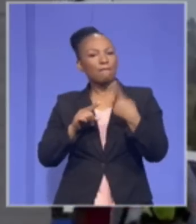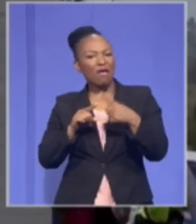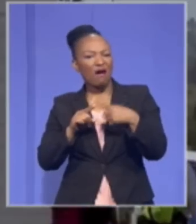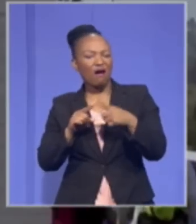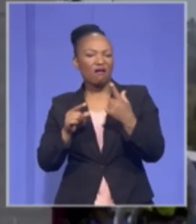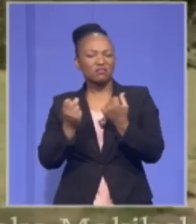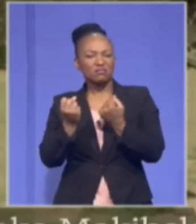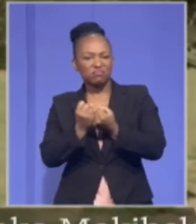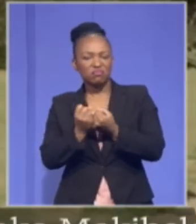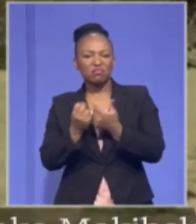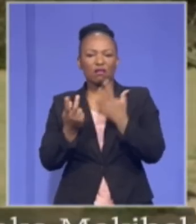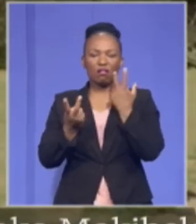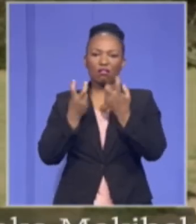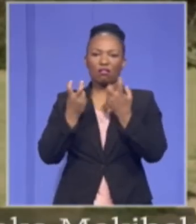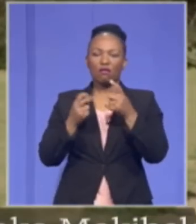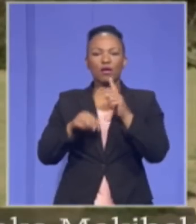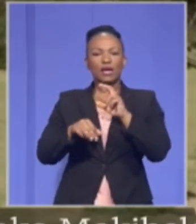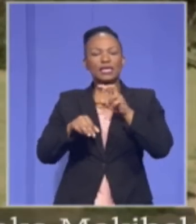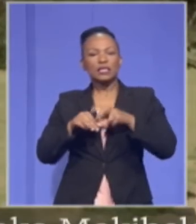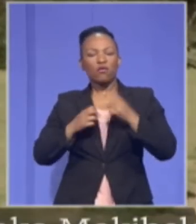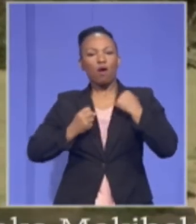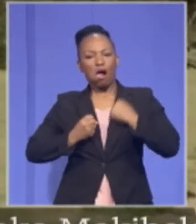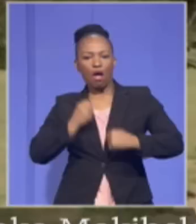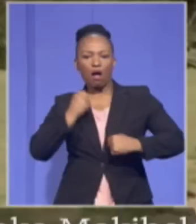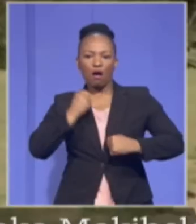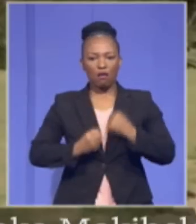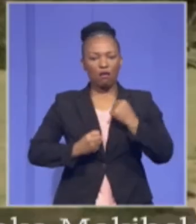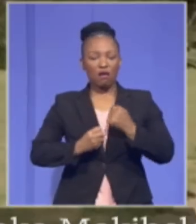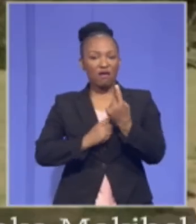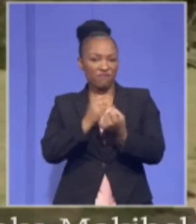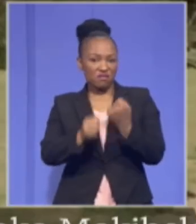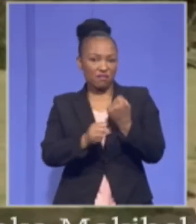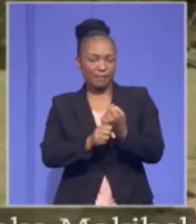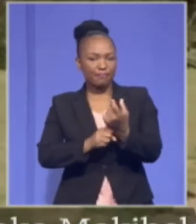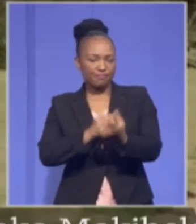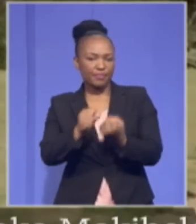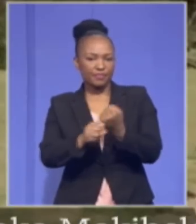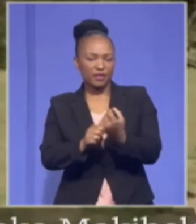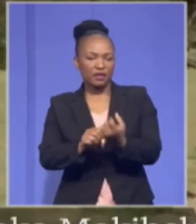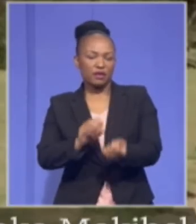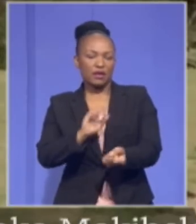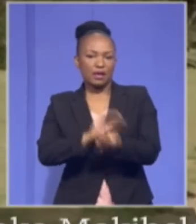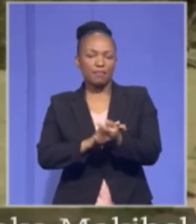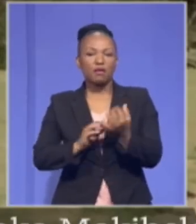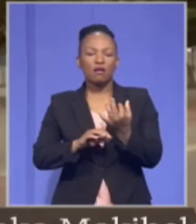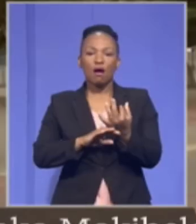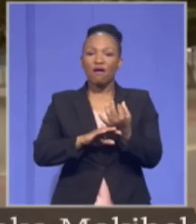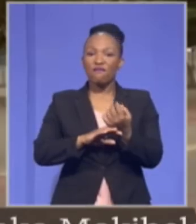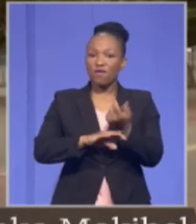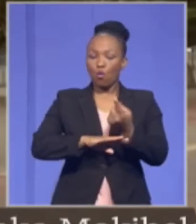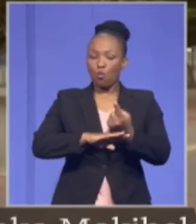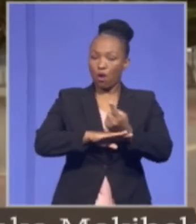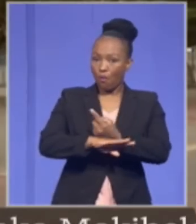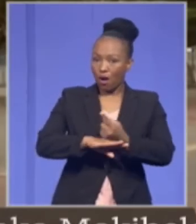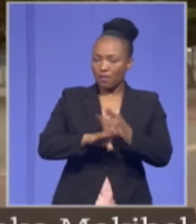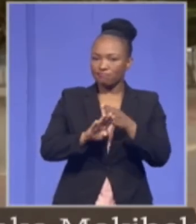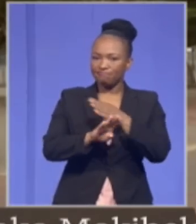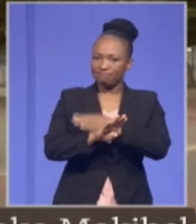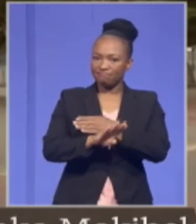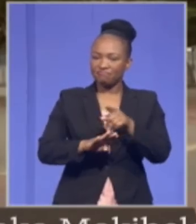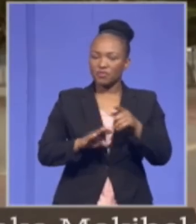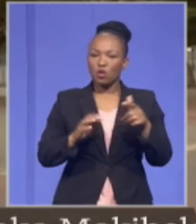lata dinyakwa tša bona tša lebelo la ngwaga le ngwaga e fela di iri tše mmalwa pele ga fao go tlo ba le